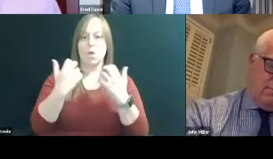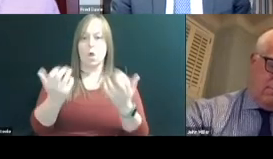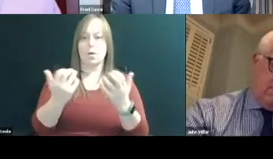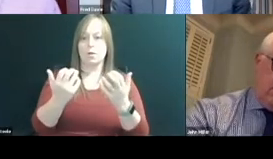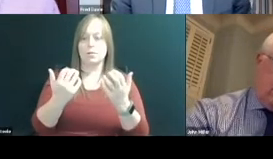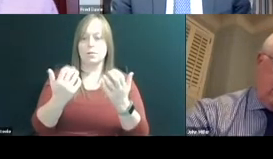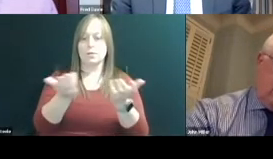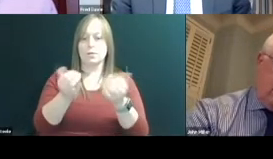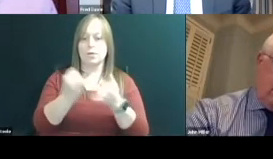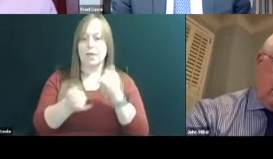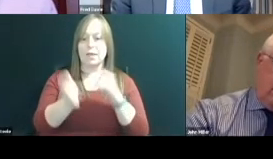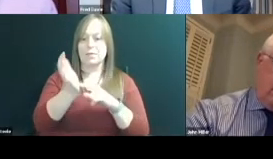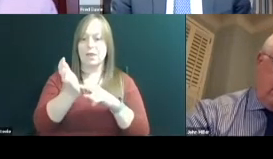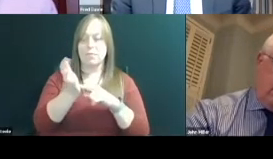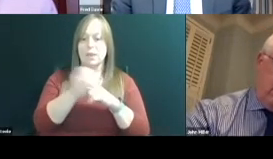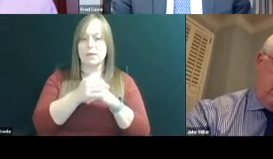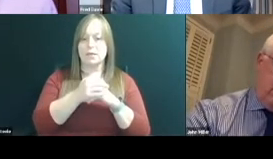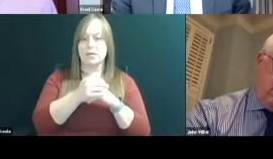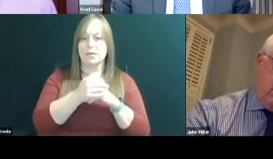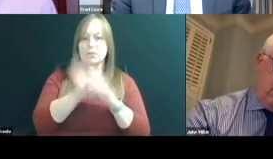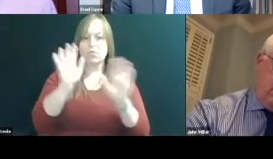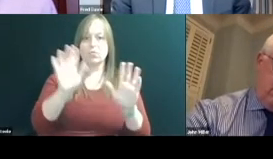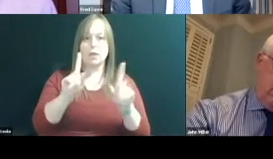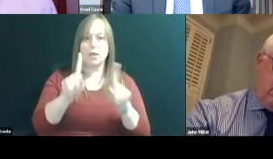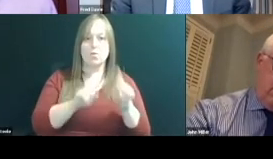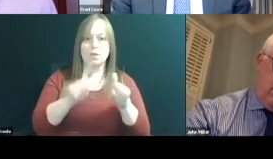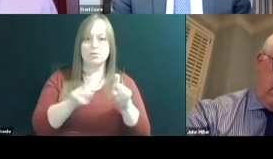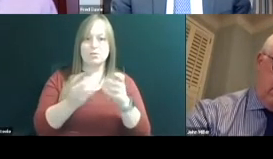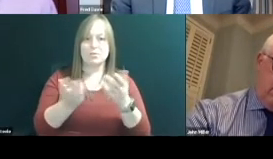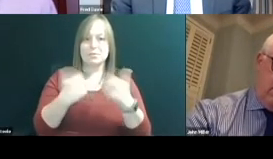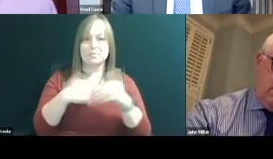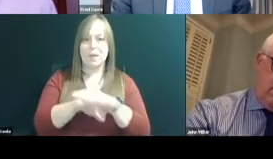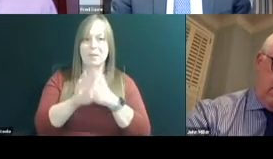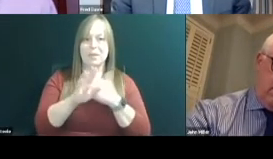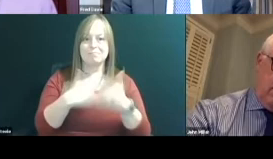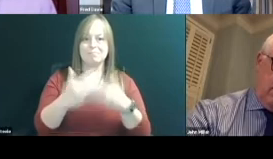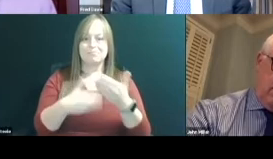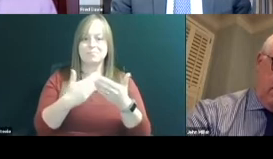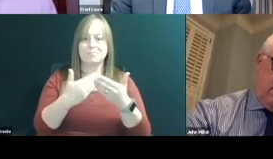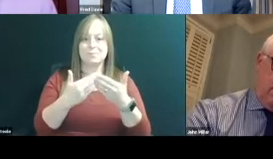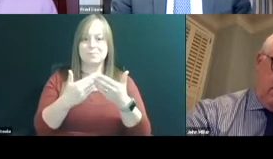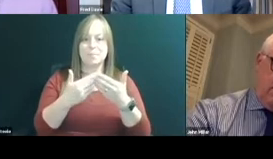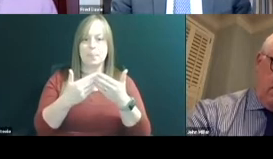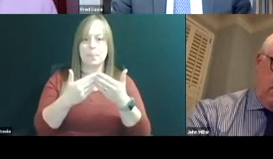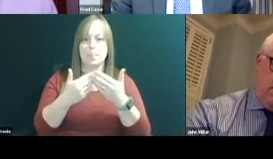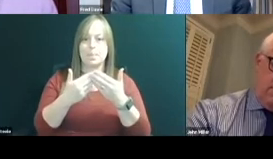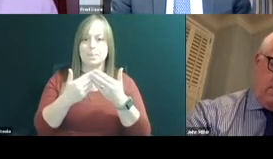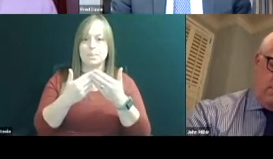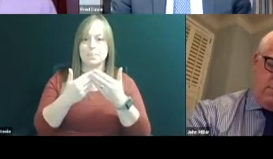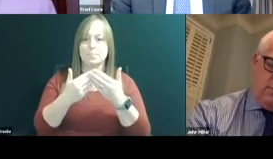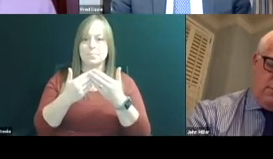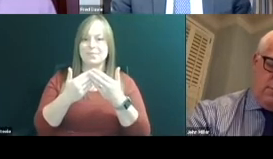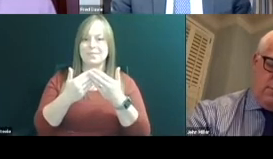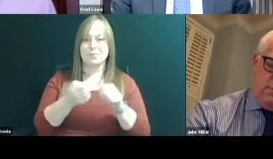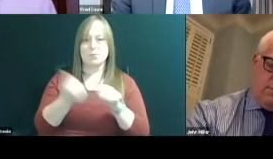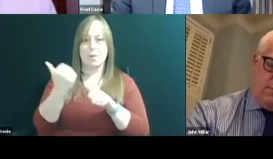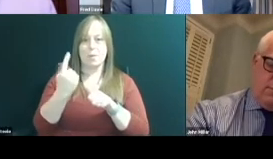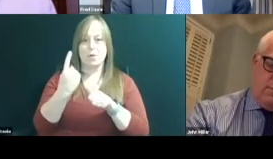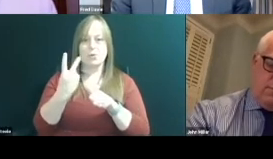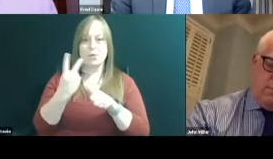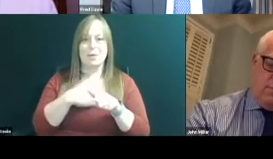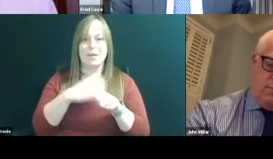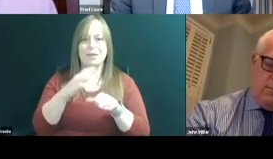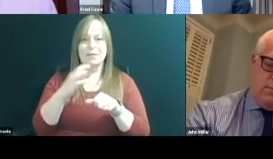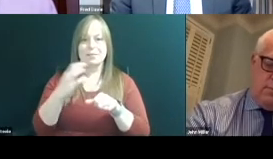we're here in our last 5 minutes. We've got some great questions coming in, which will bump one or two of mine. But Chair